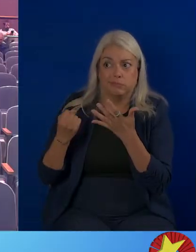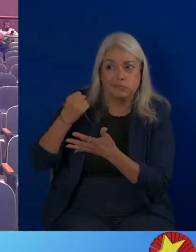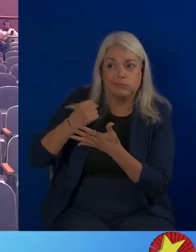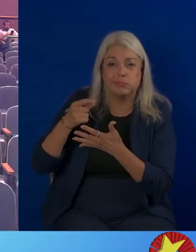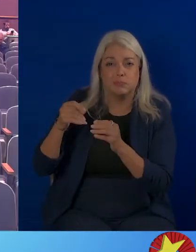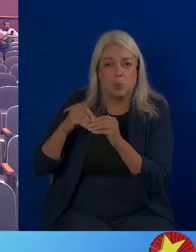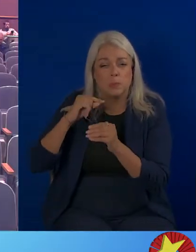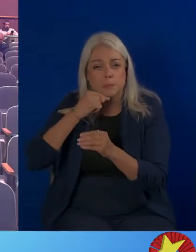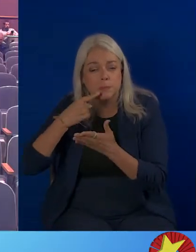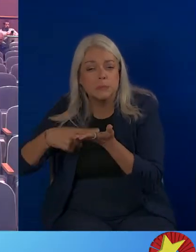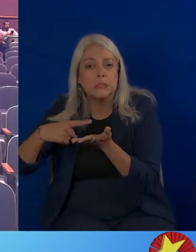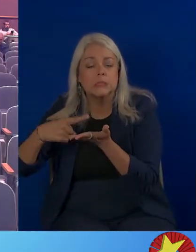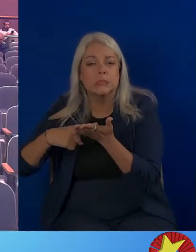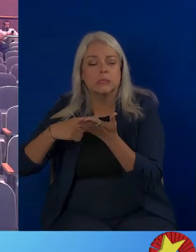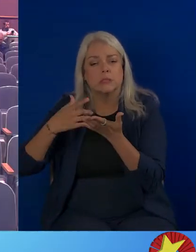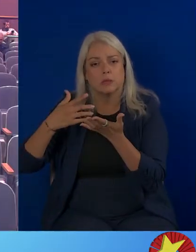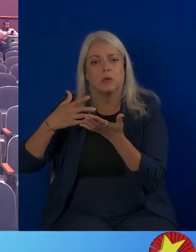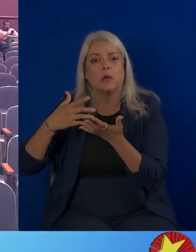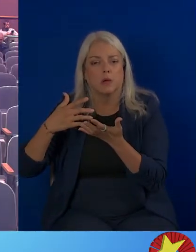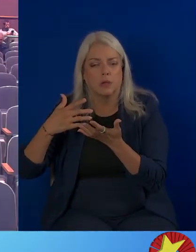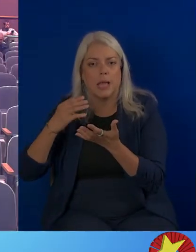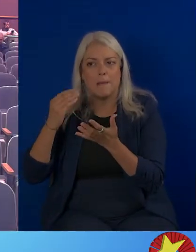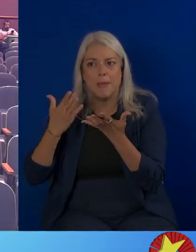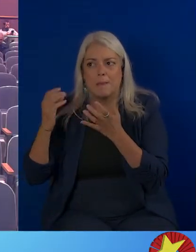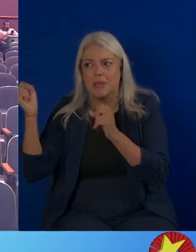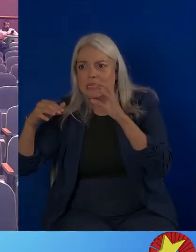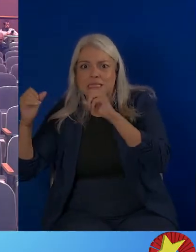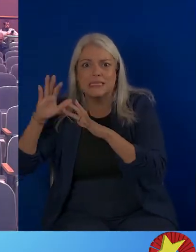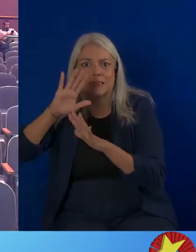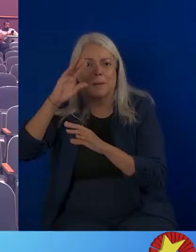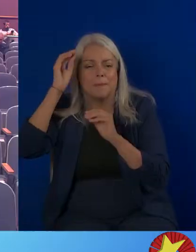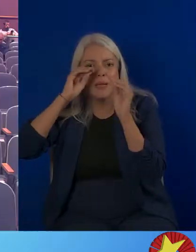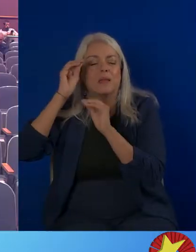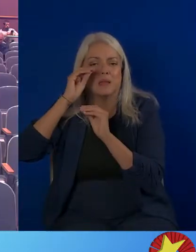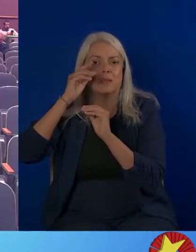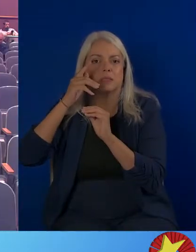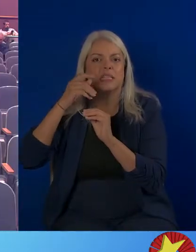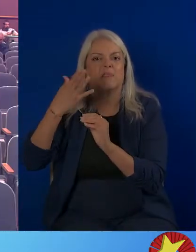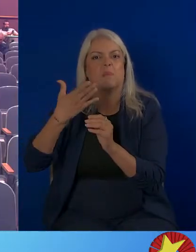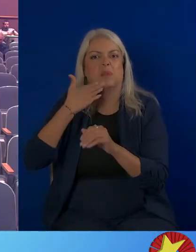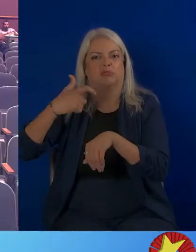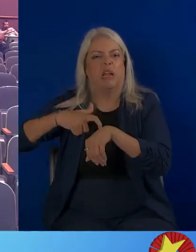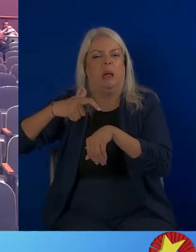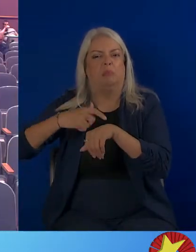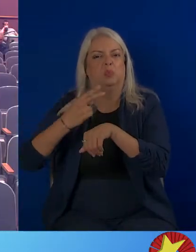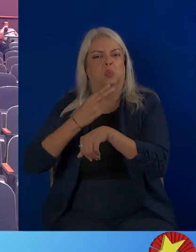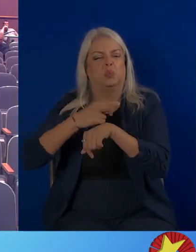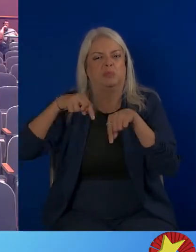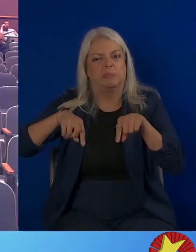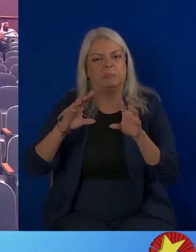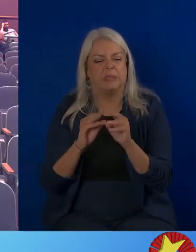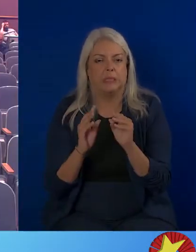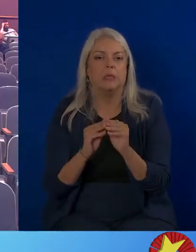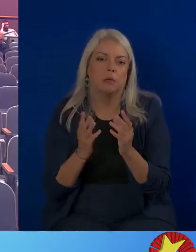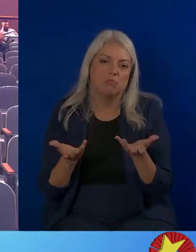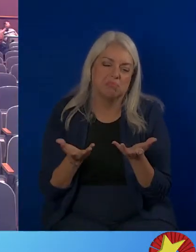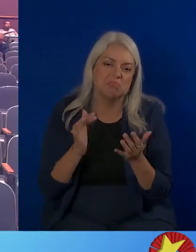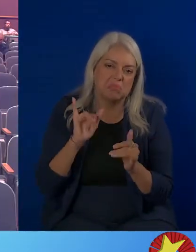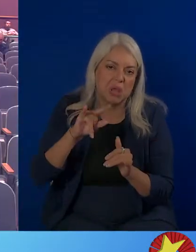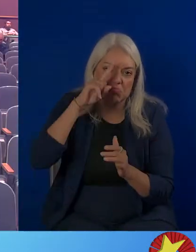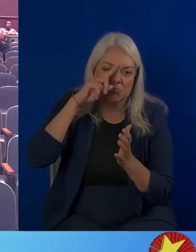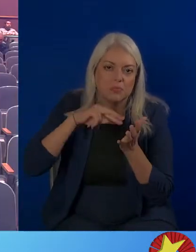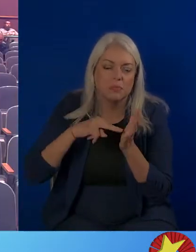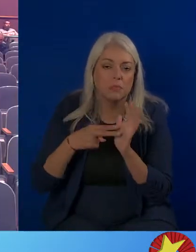more discussion or more opinions involved with it. But certainly any member of the